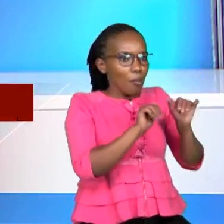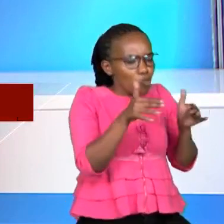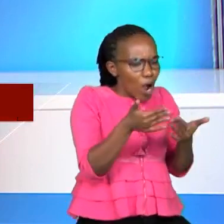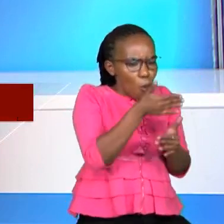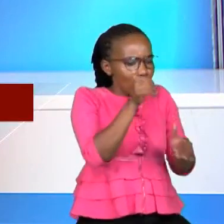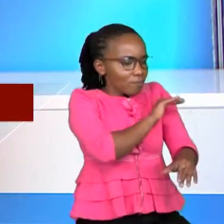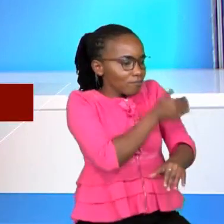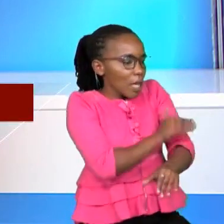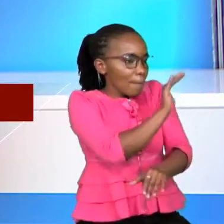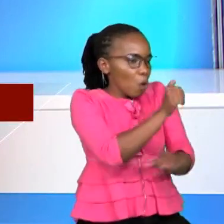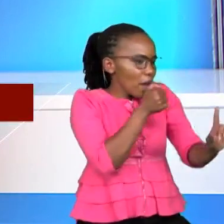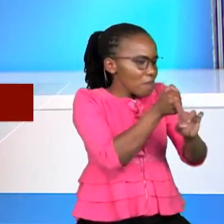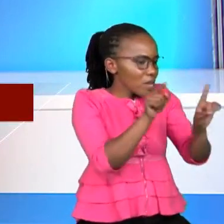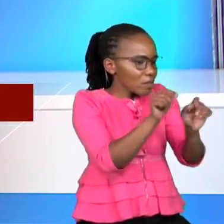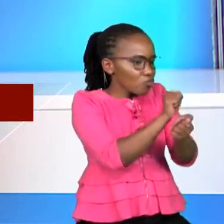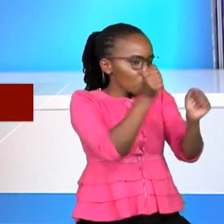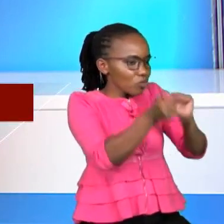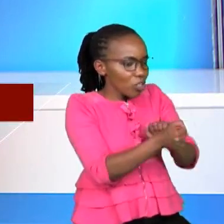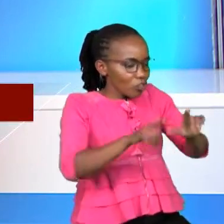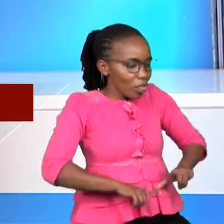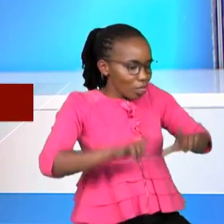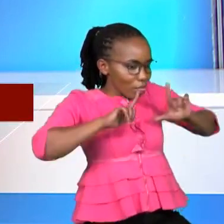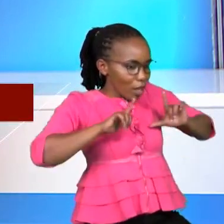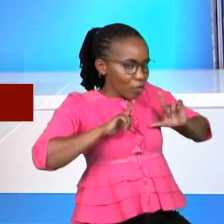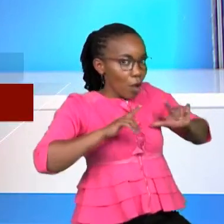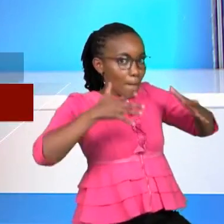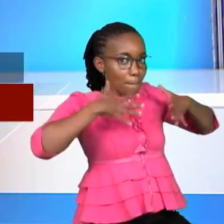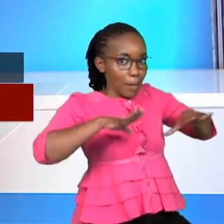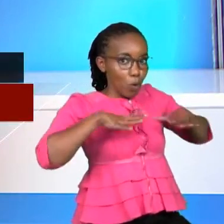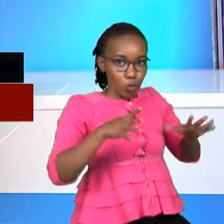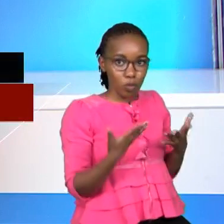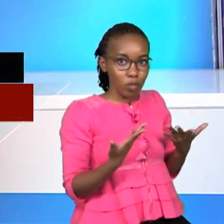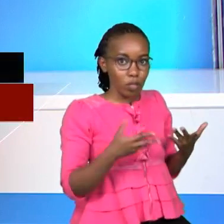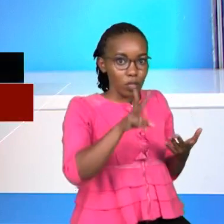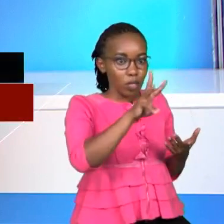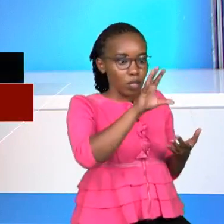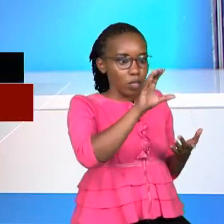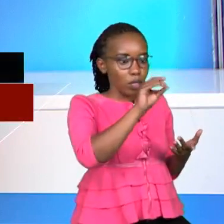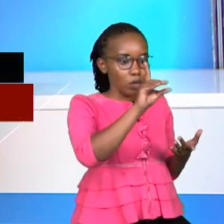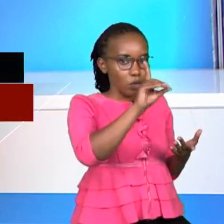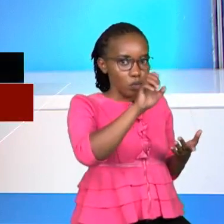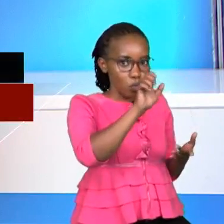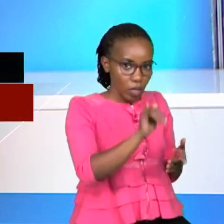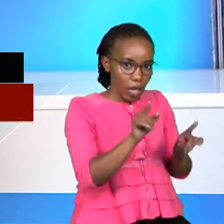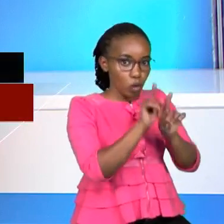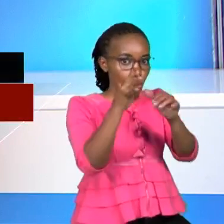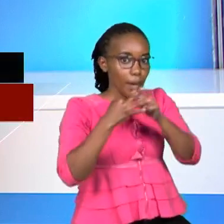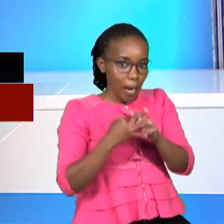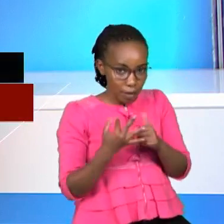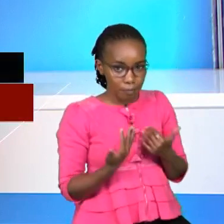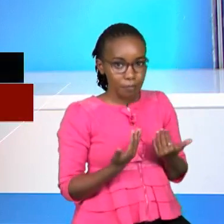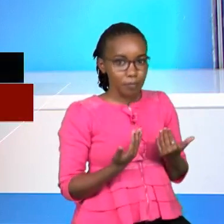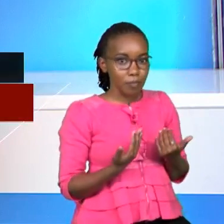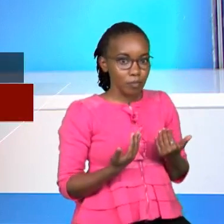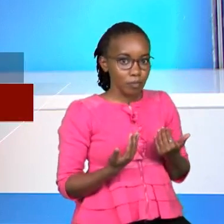to empower, impact, and change the scenario and the lifestyle of the people of Woodley and the people of Kibra as a constituency, it's